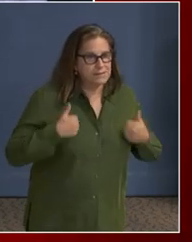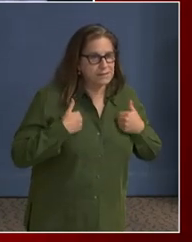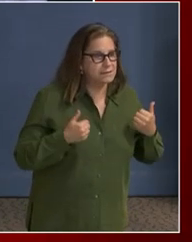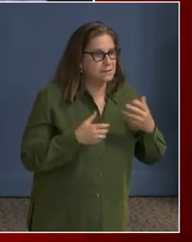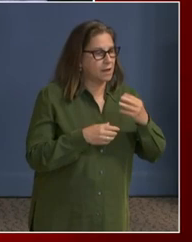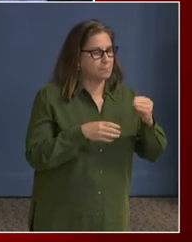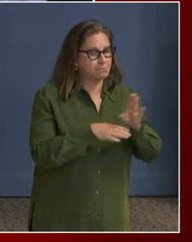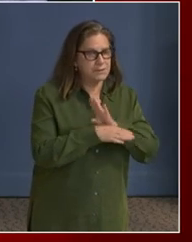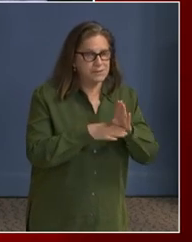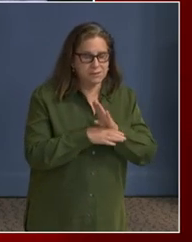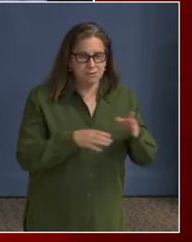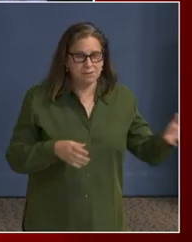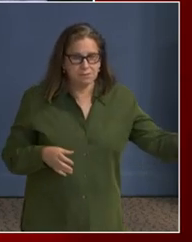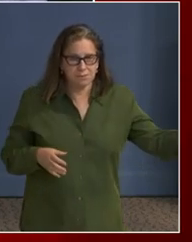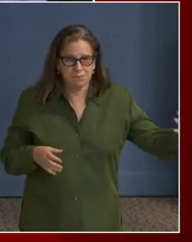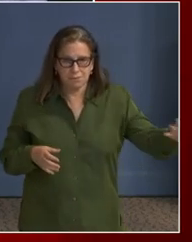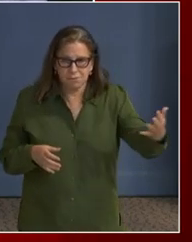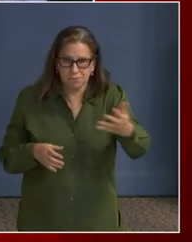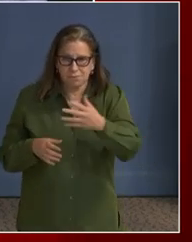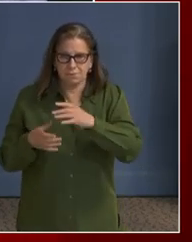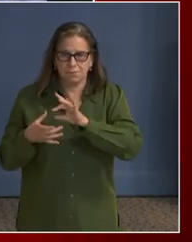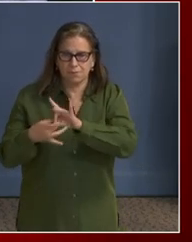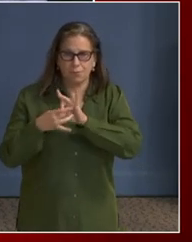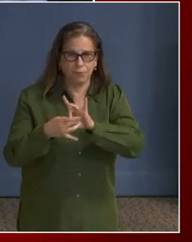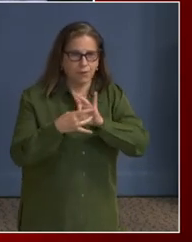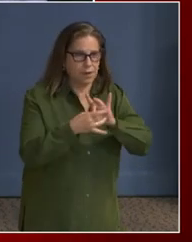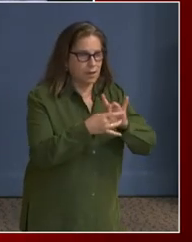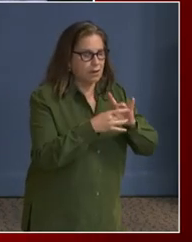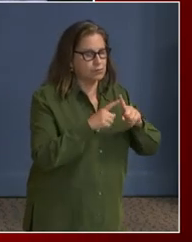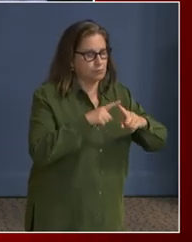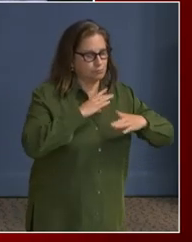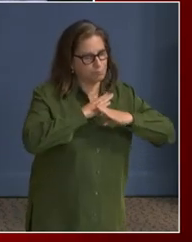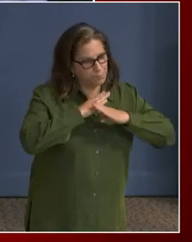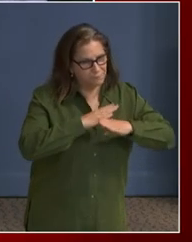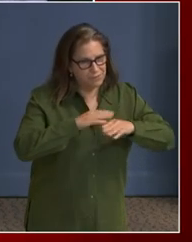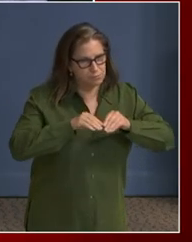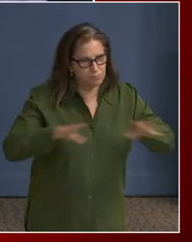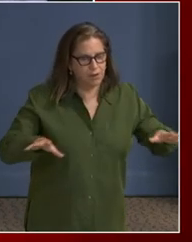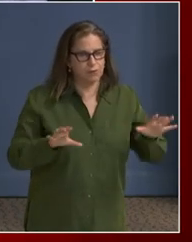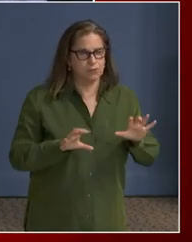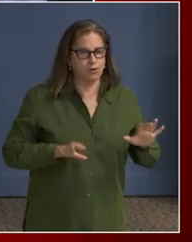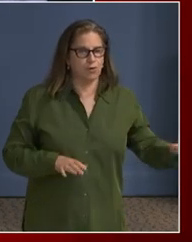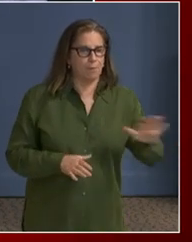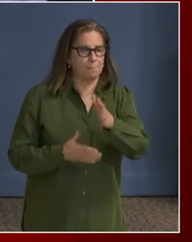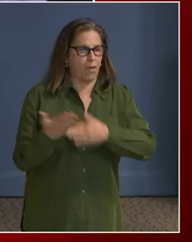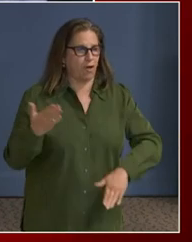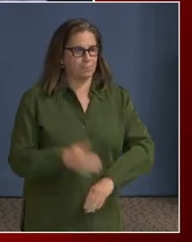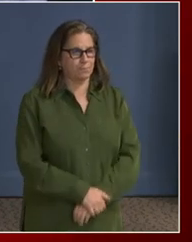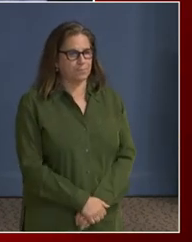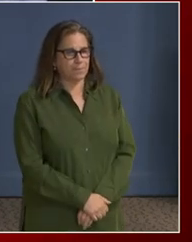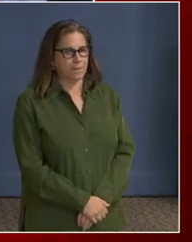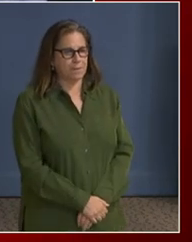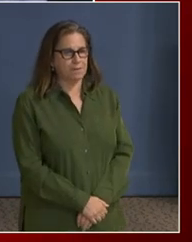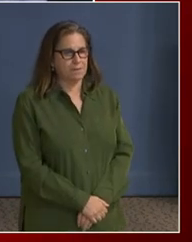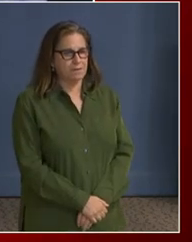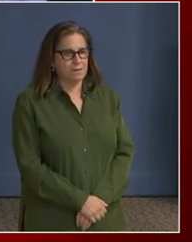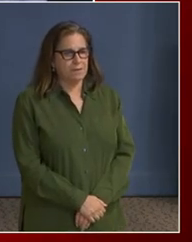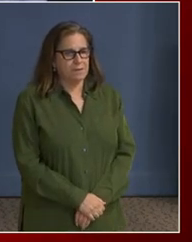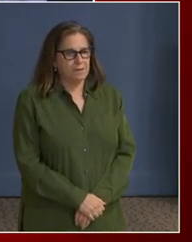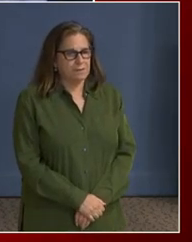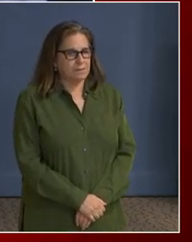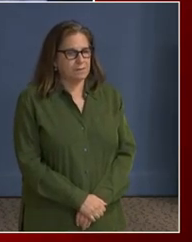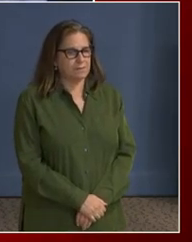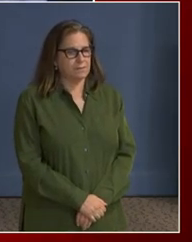that I just mentioned to help stop the spread of the virus. Yes. On the 24th, a colleague of mine had reported